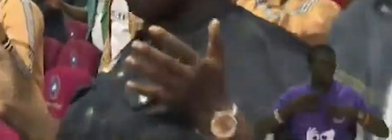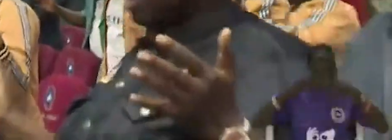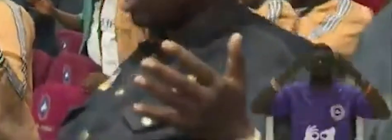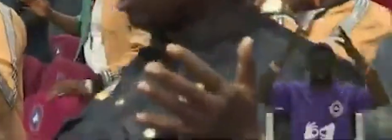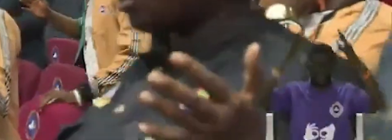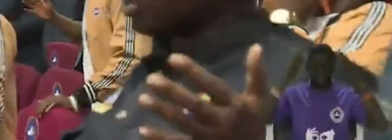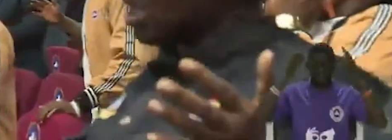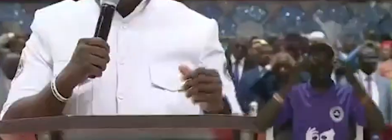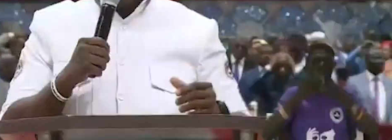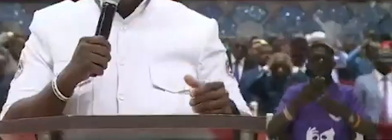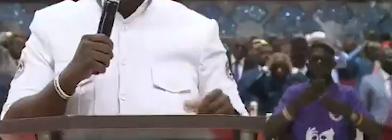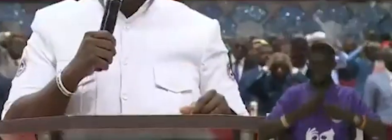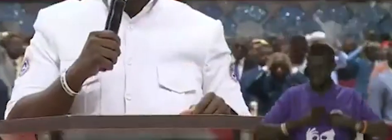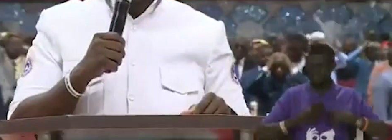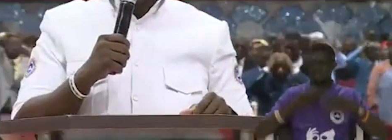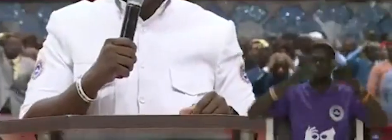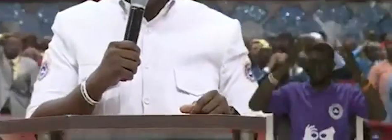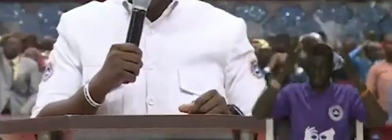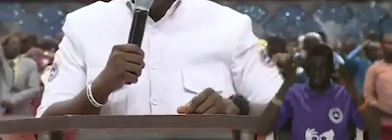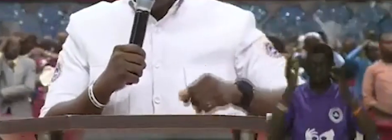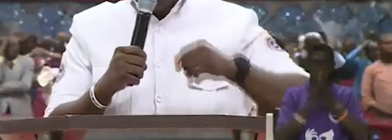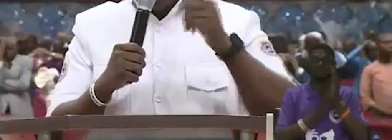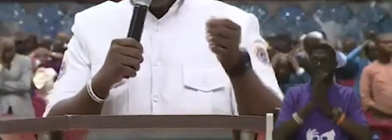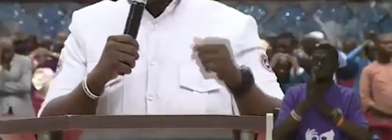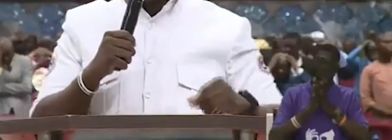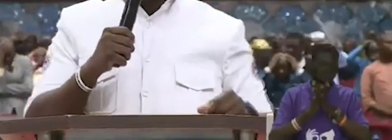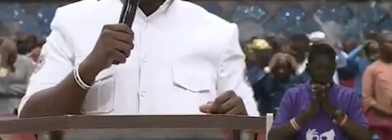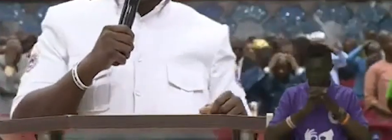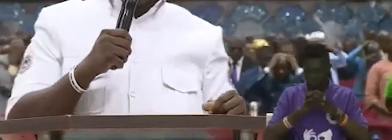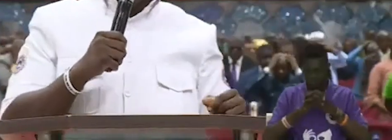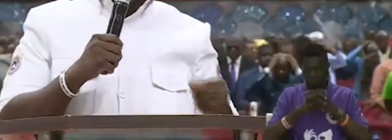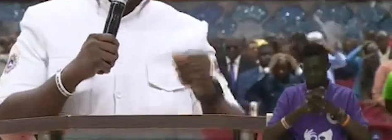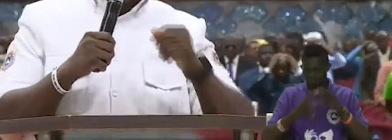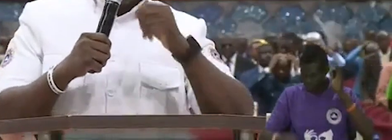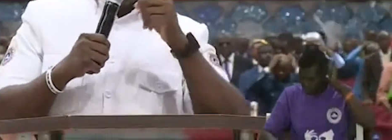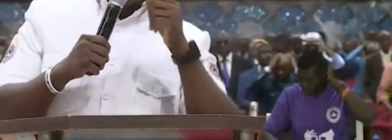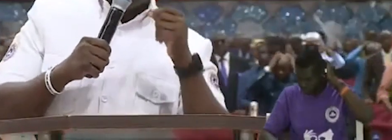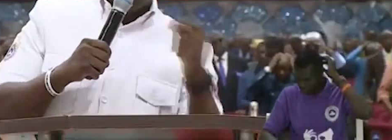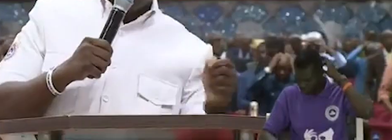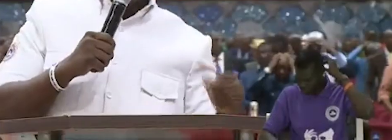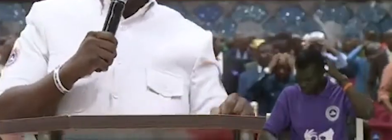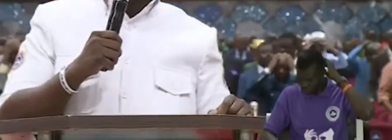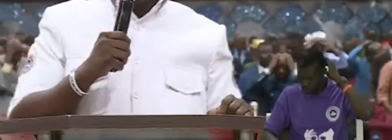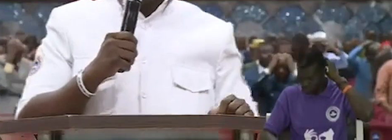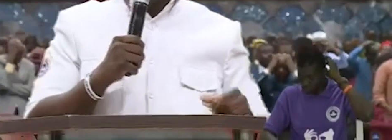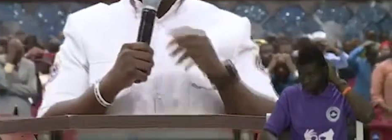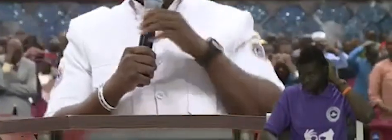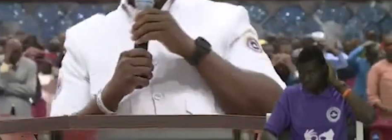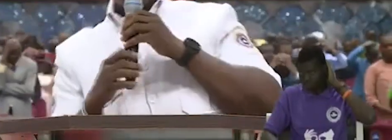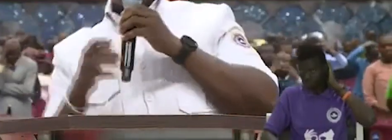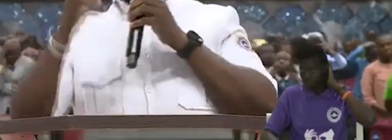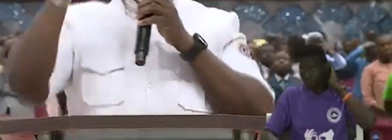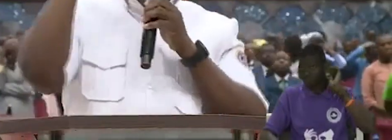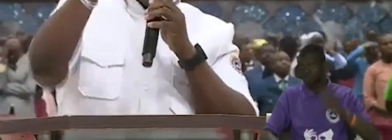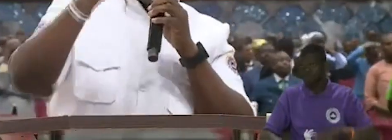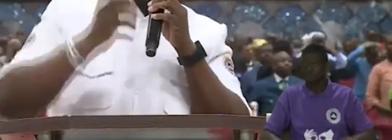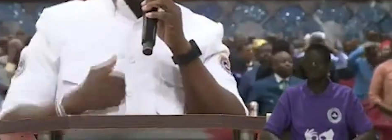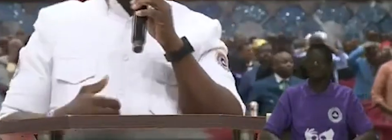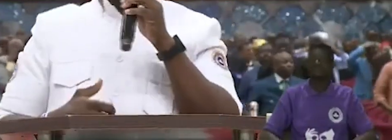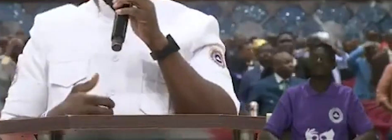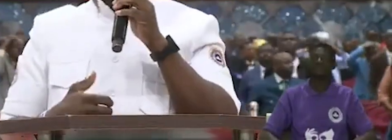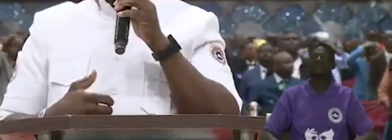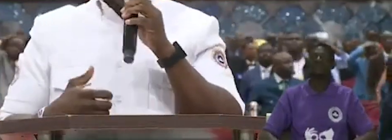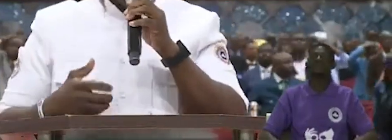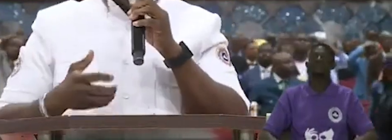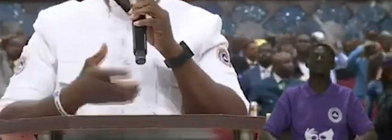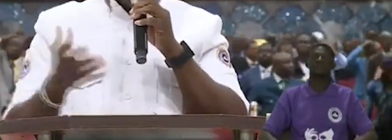crown, but you are picking mundane things. You have access to the crown, but you are still playing with slaves. You have access